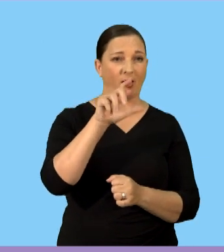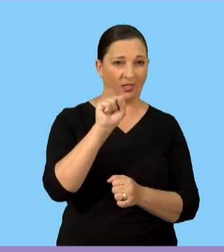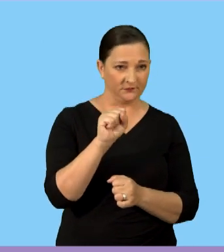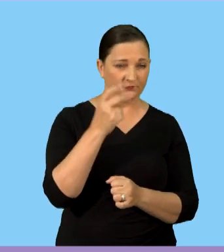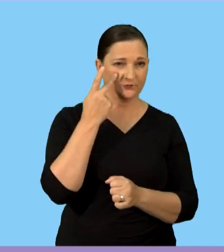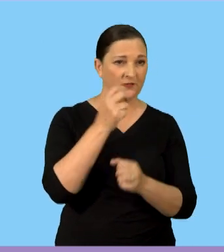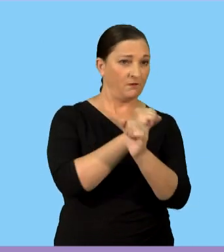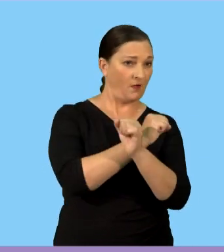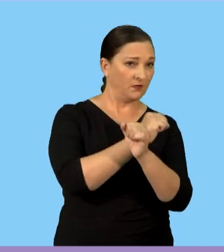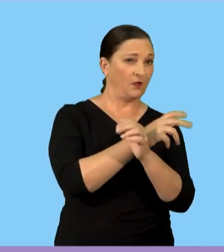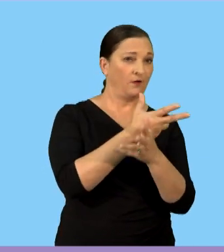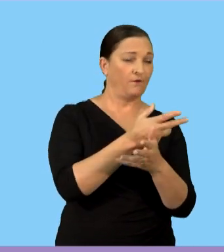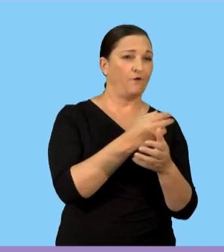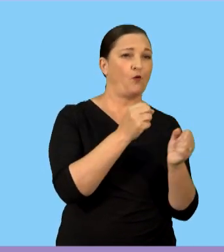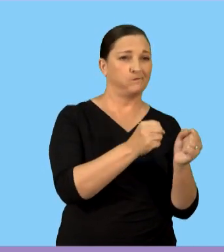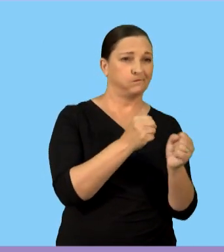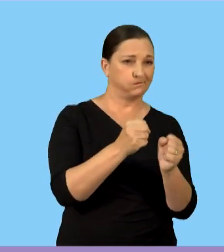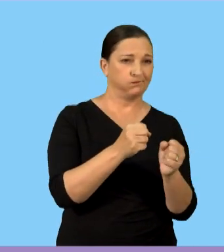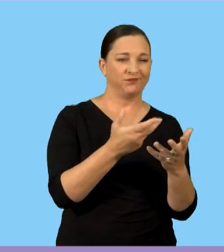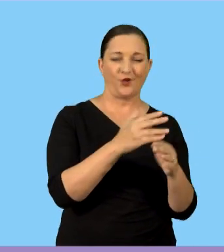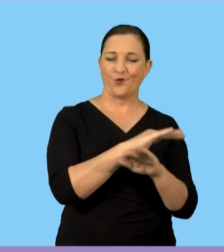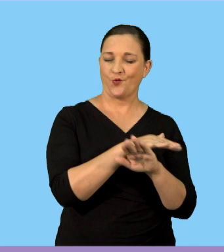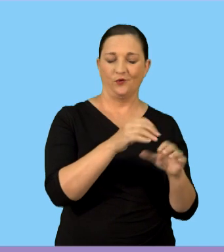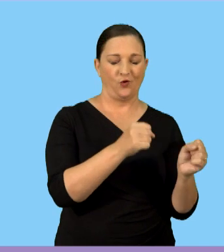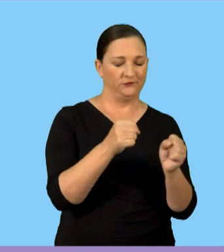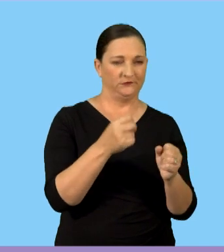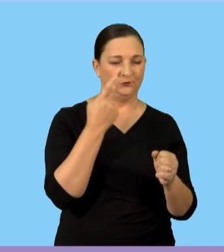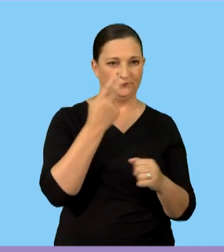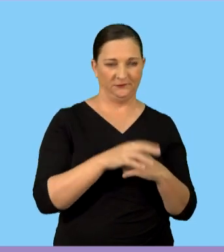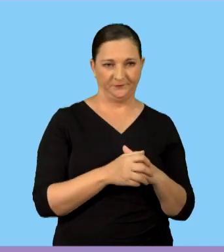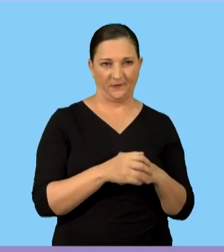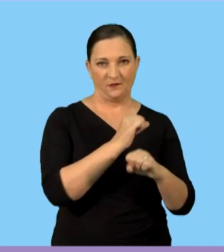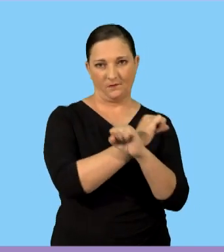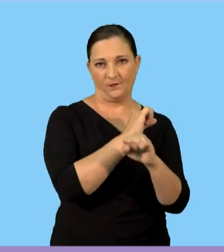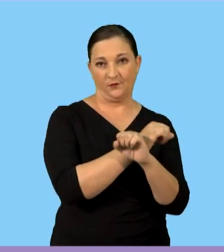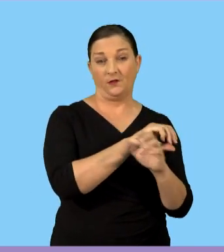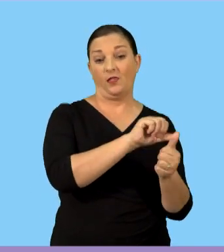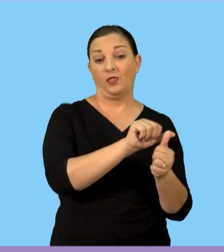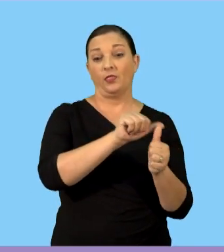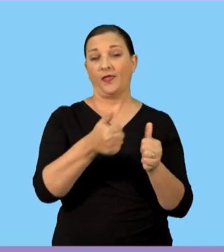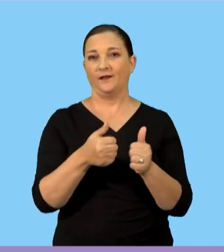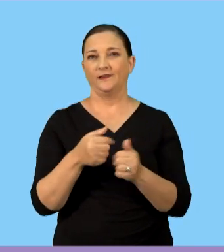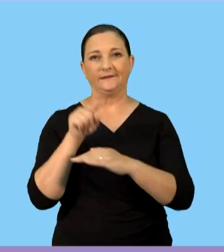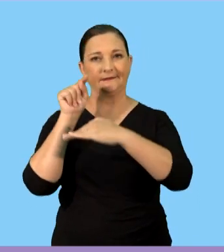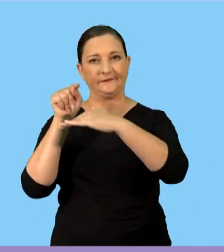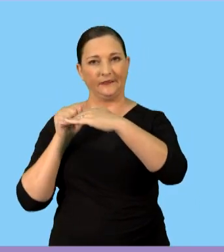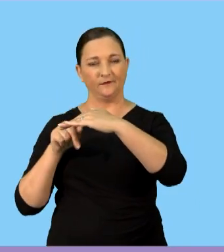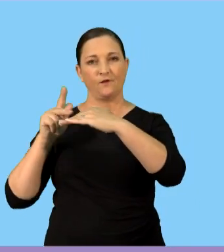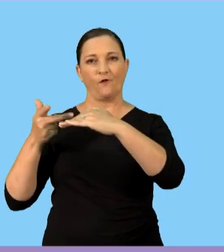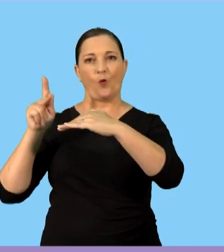at multiplication by constants and multiplication by non-constants. Then we looked at division